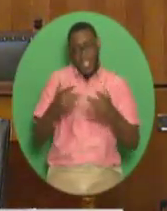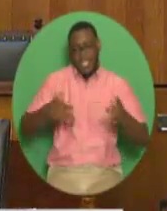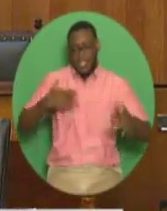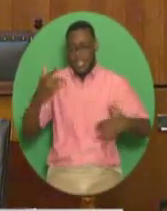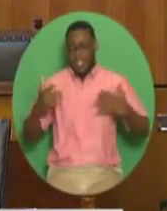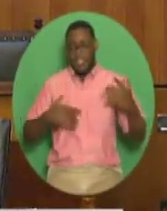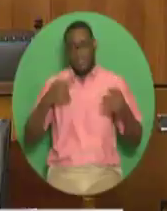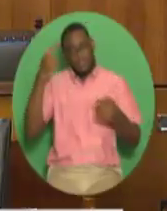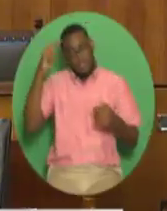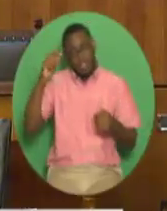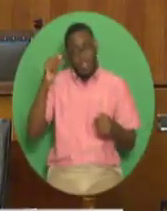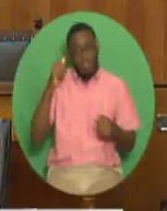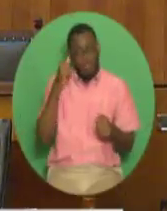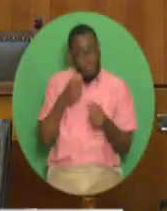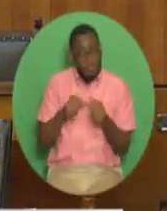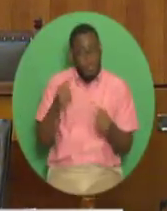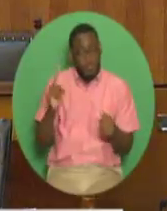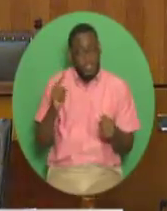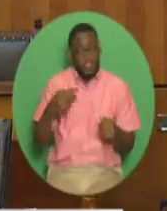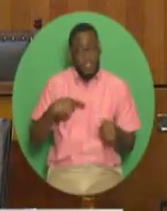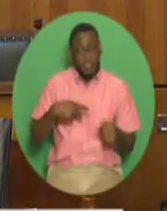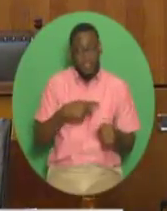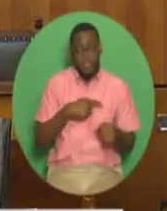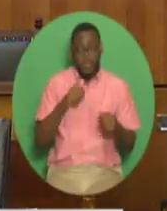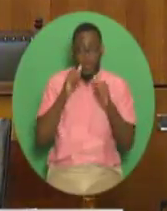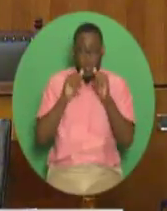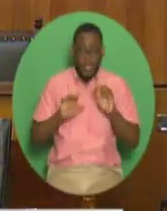we are. Member for Arima.